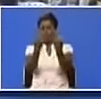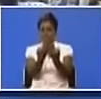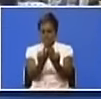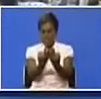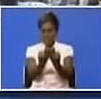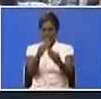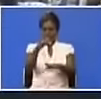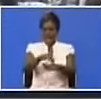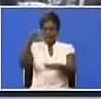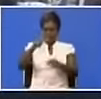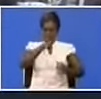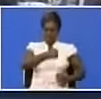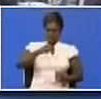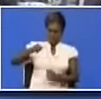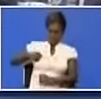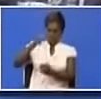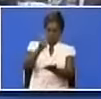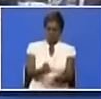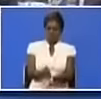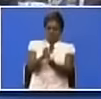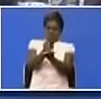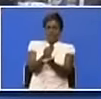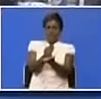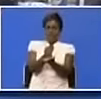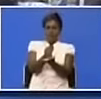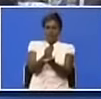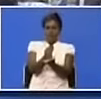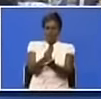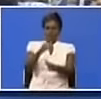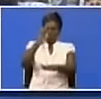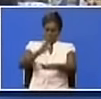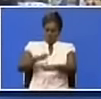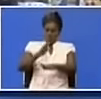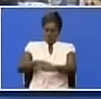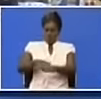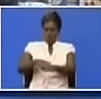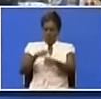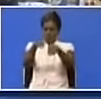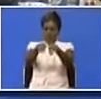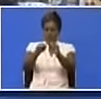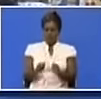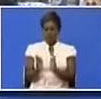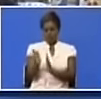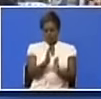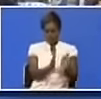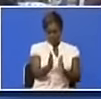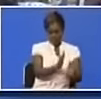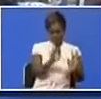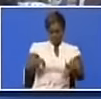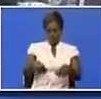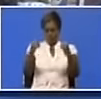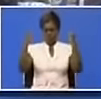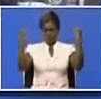affected soldiers to assist in proper identification and arrangements to give our heroes